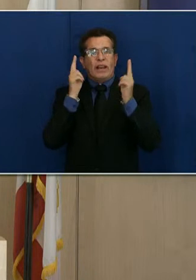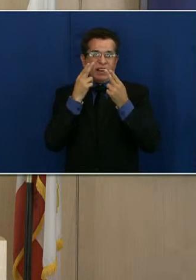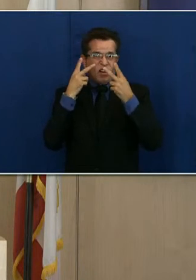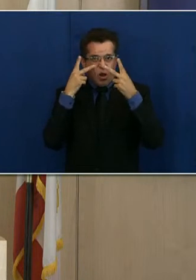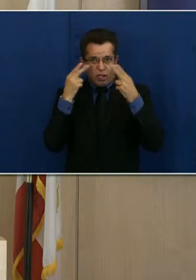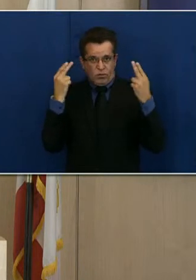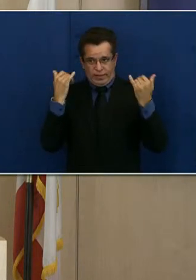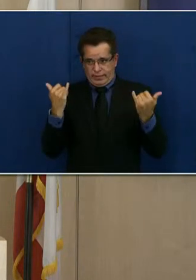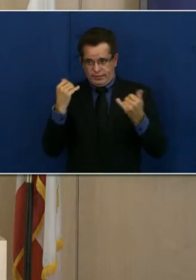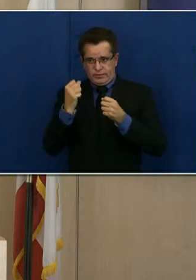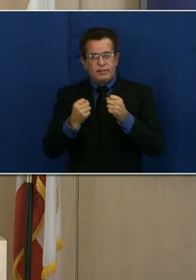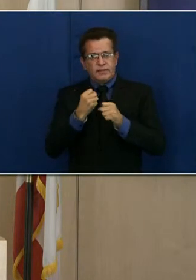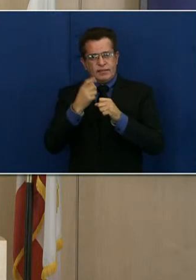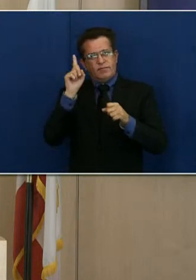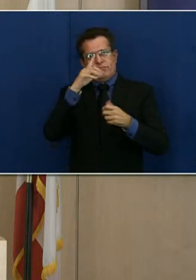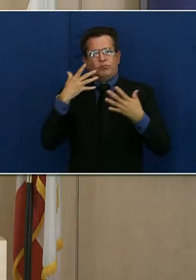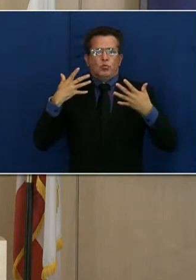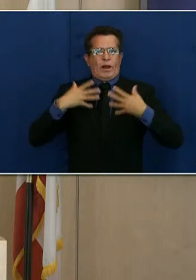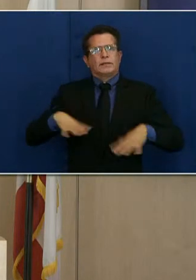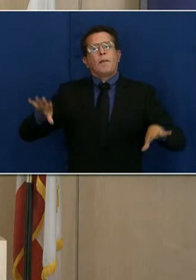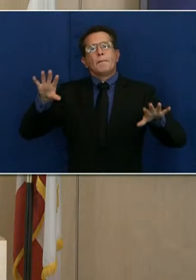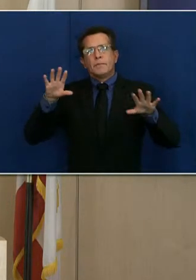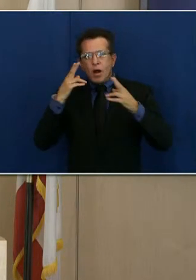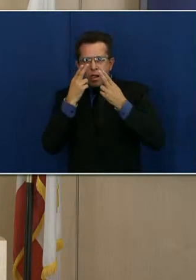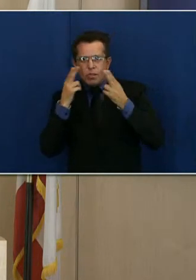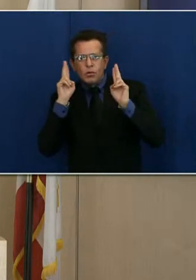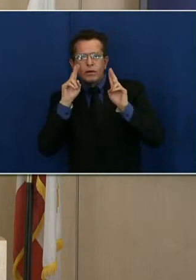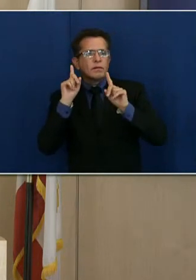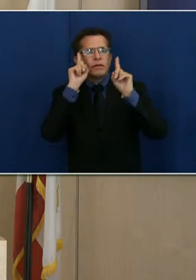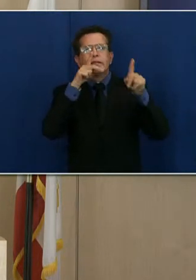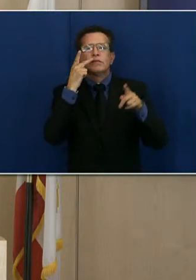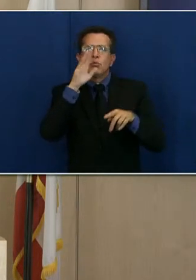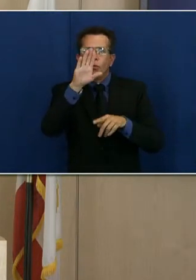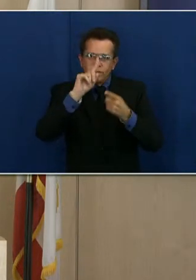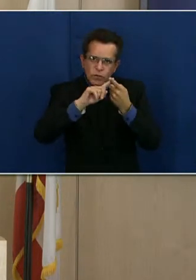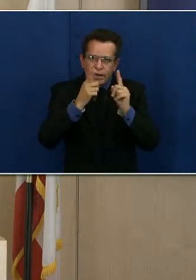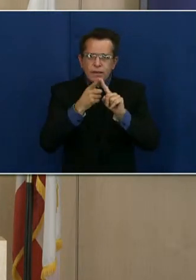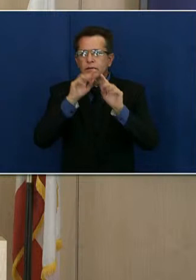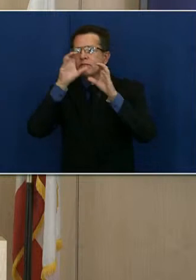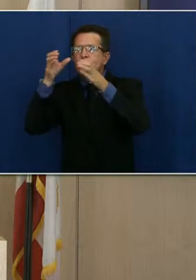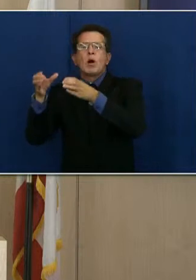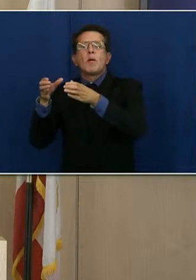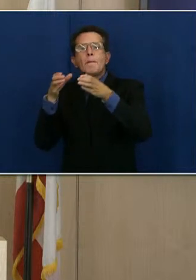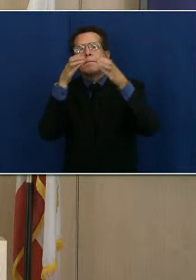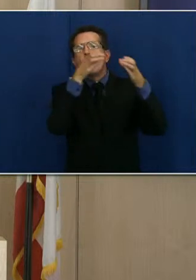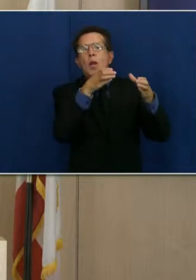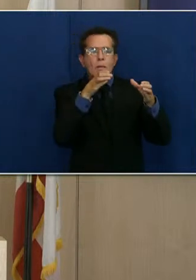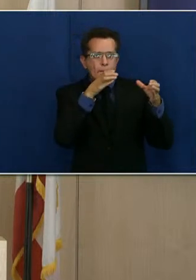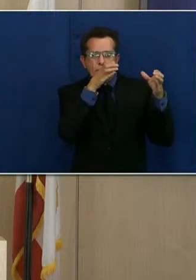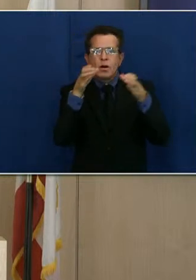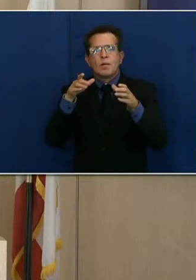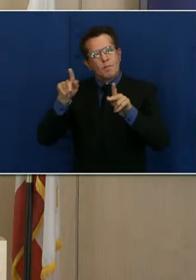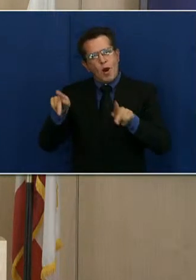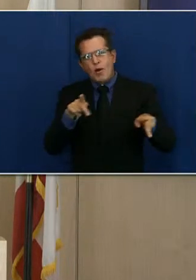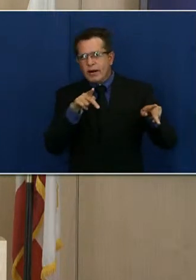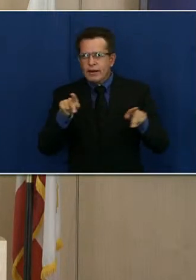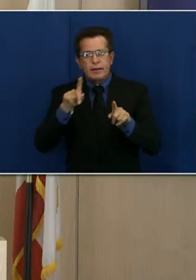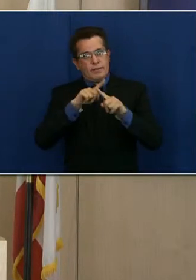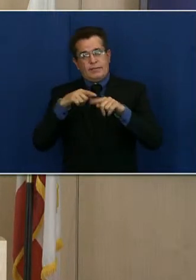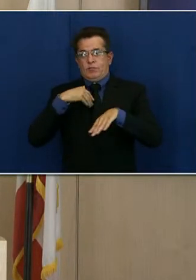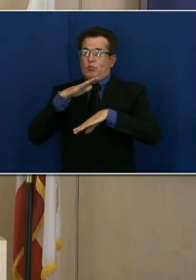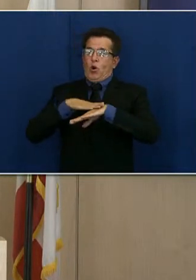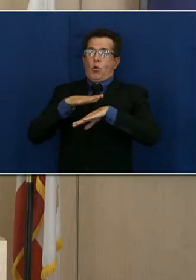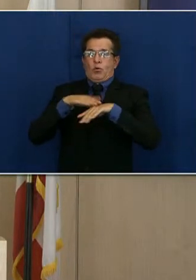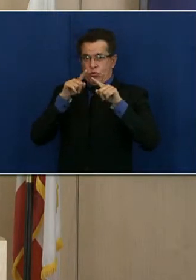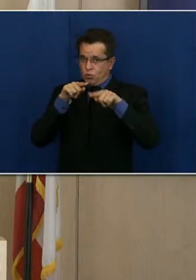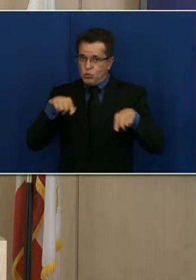it's a time of the year to dress up in costume, visit friends, and have parties and have some fun with your children. But I urge